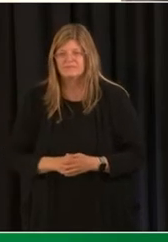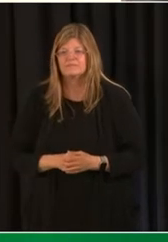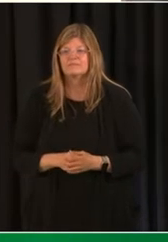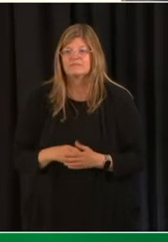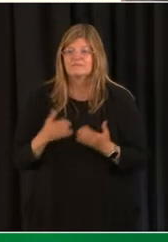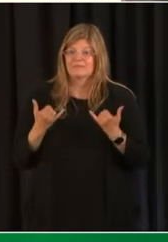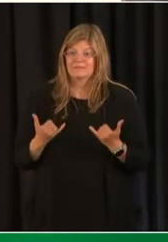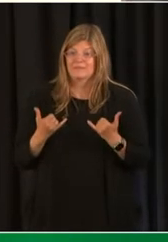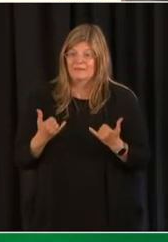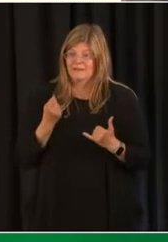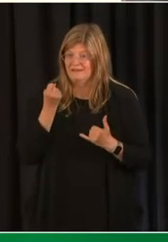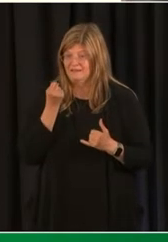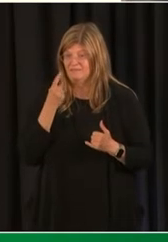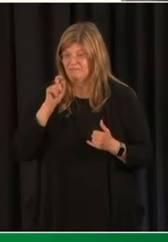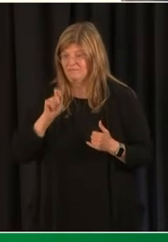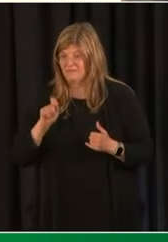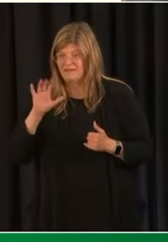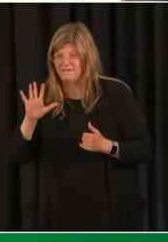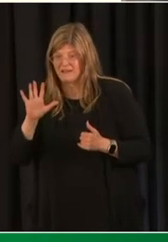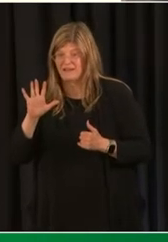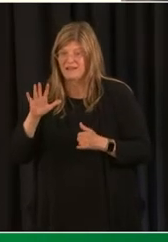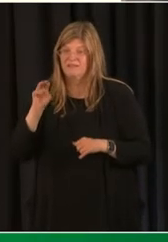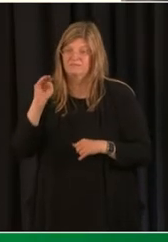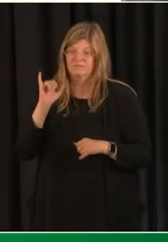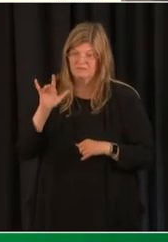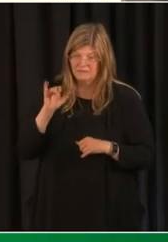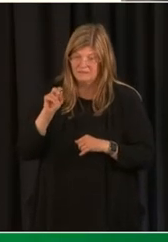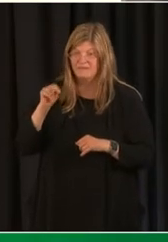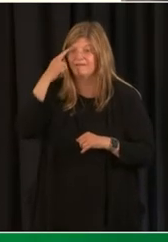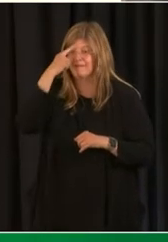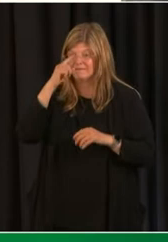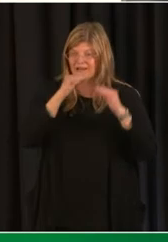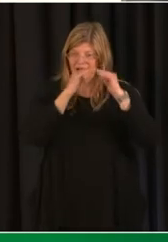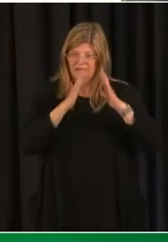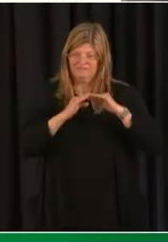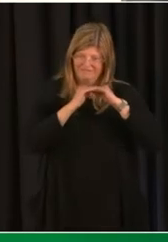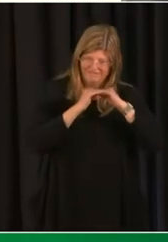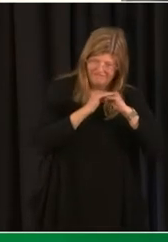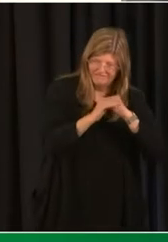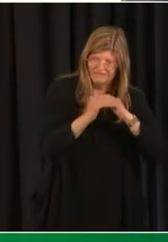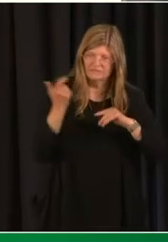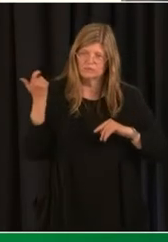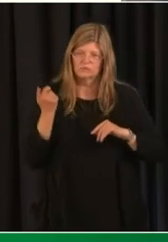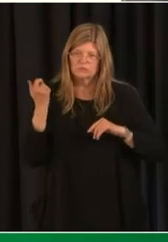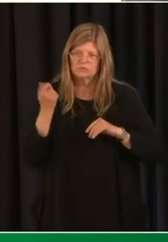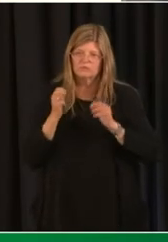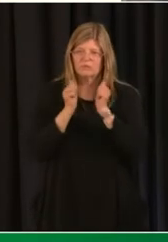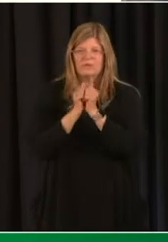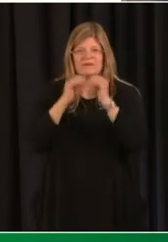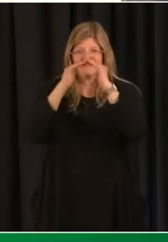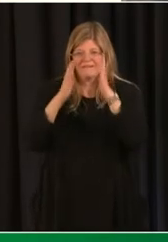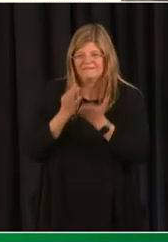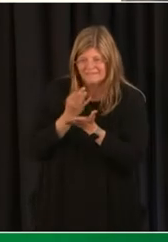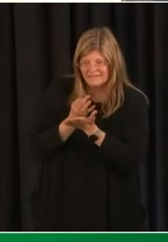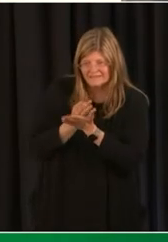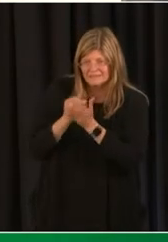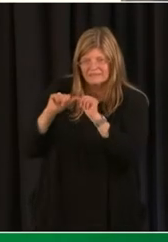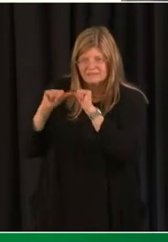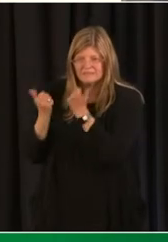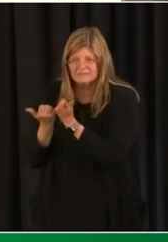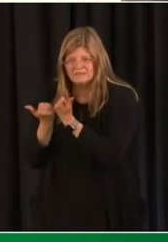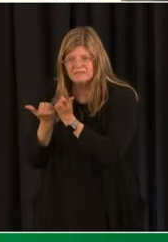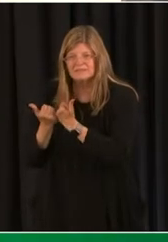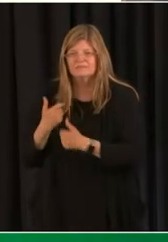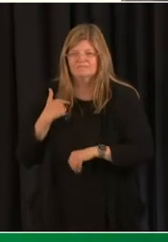had $11.5 million for the housing stabilization grants. Together with the Housing Finance Agency, DHCD implemented